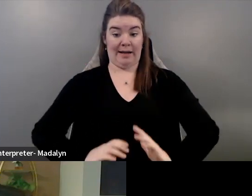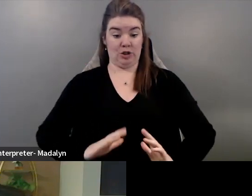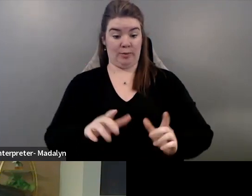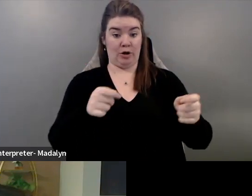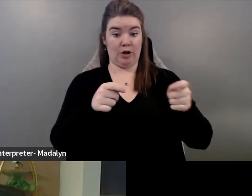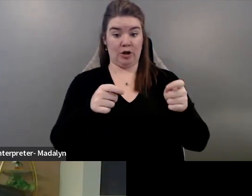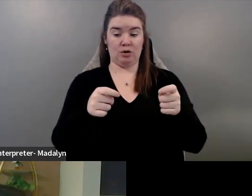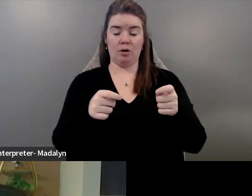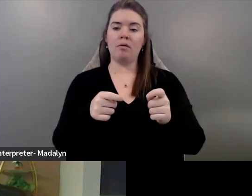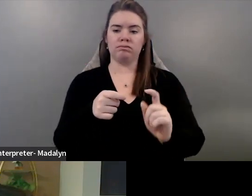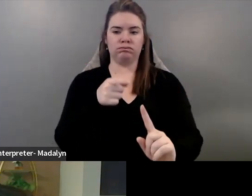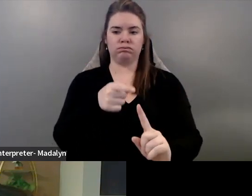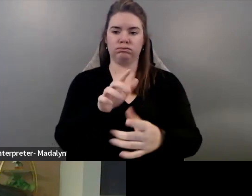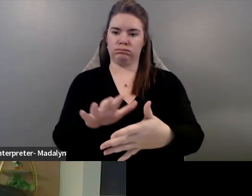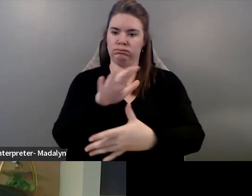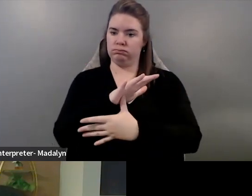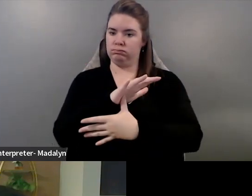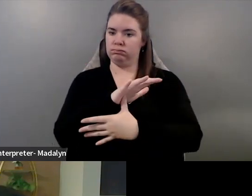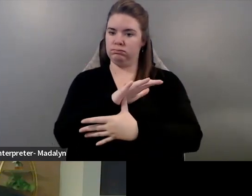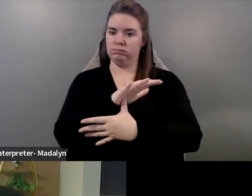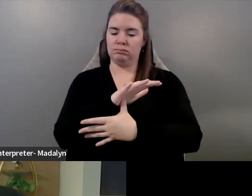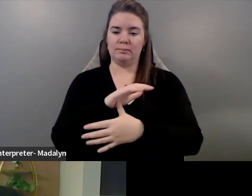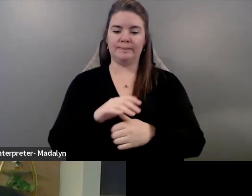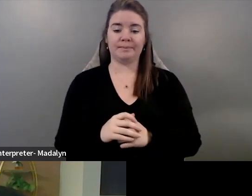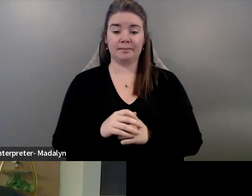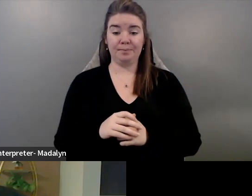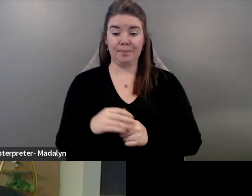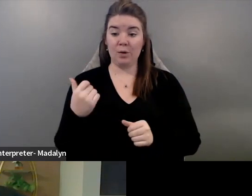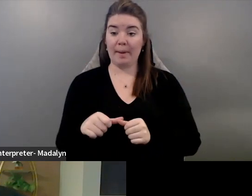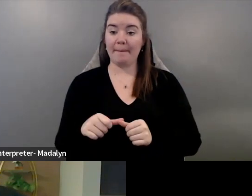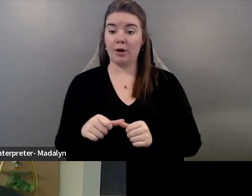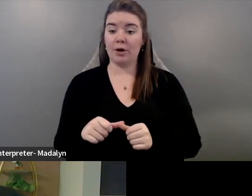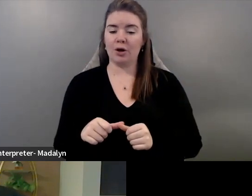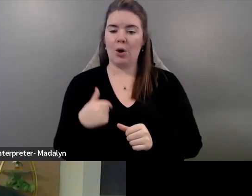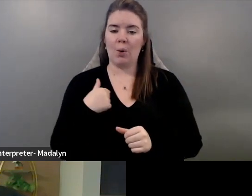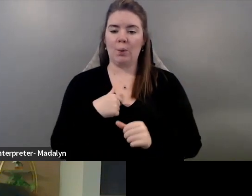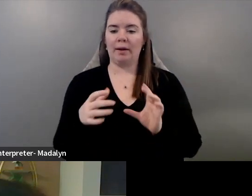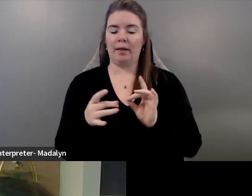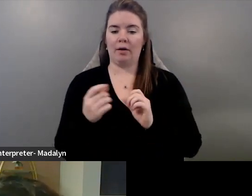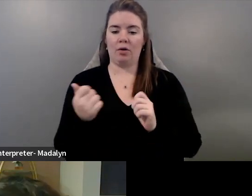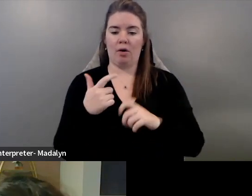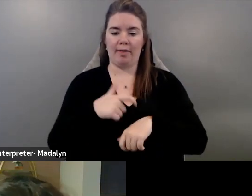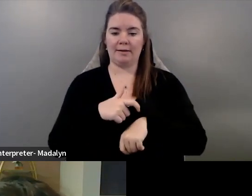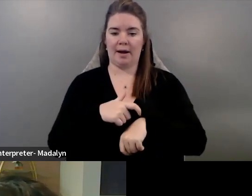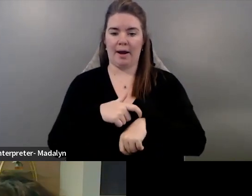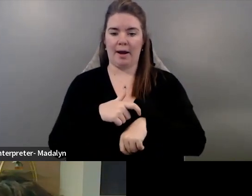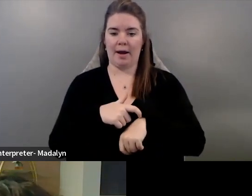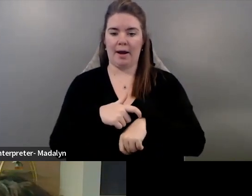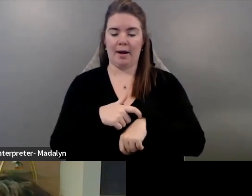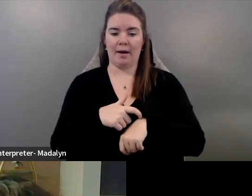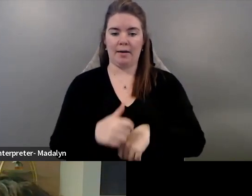about consumer control. Remember that the thing we say all the time, nothing about us without us.